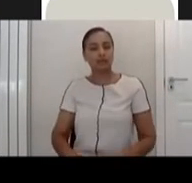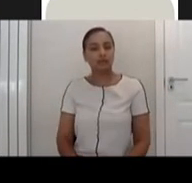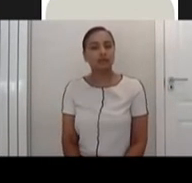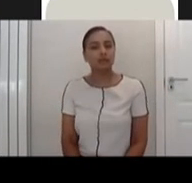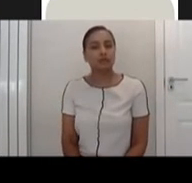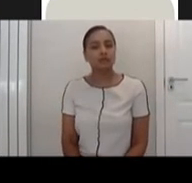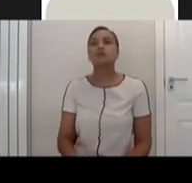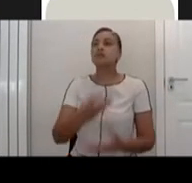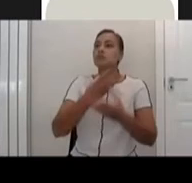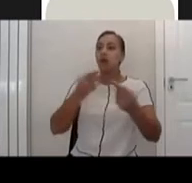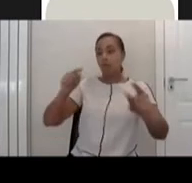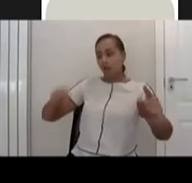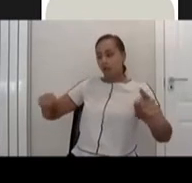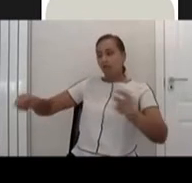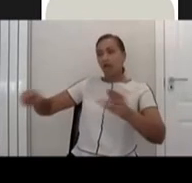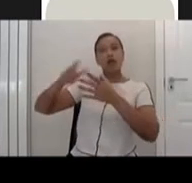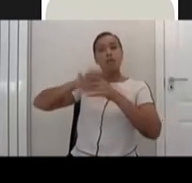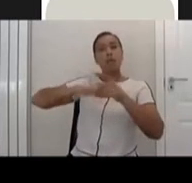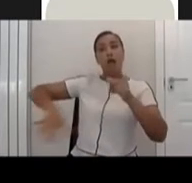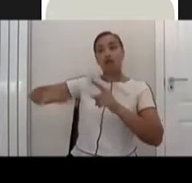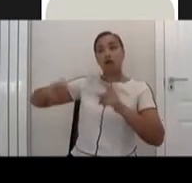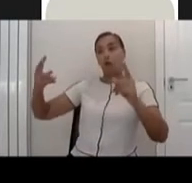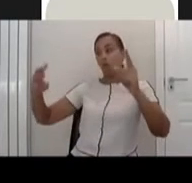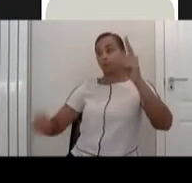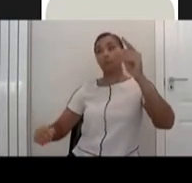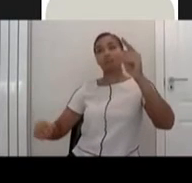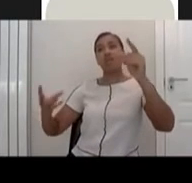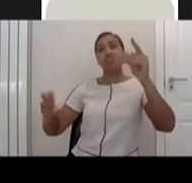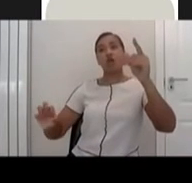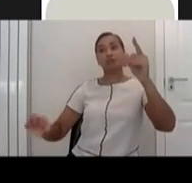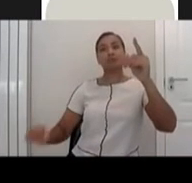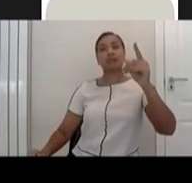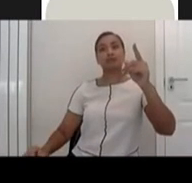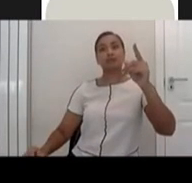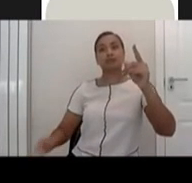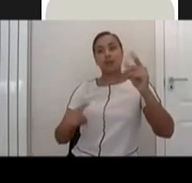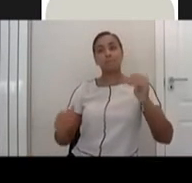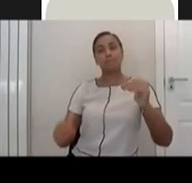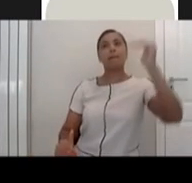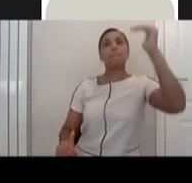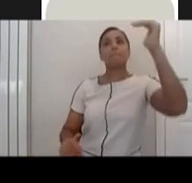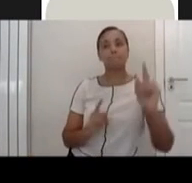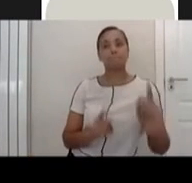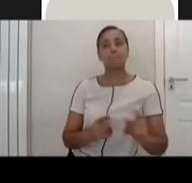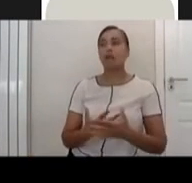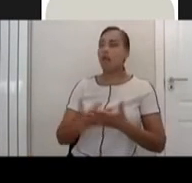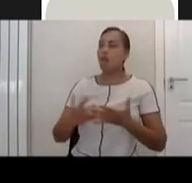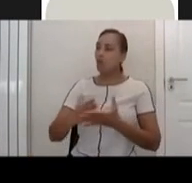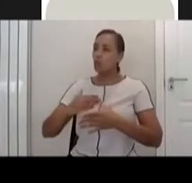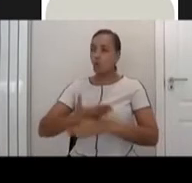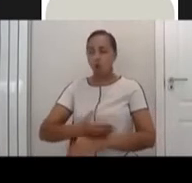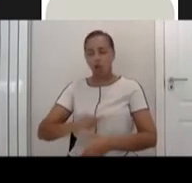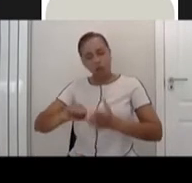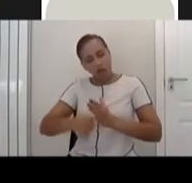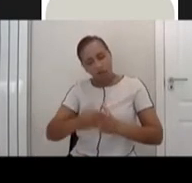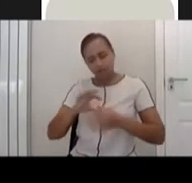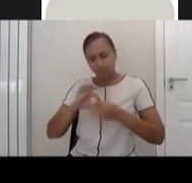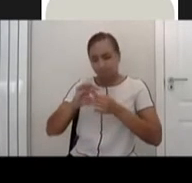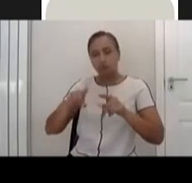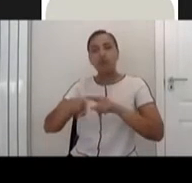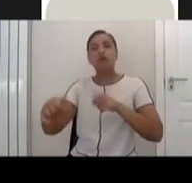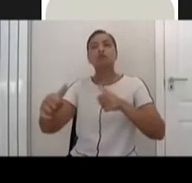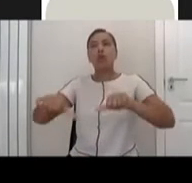other boroughs in London are around 30%, you know, as low as 30%. So we've been doing lots of work to try and use